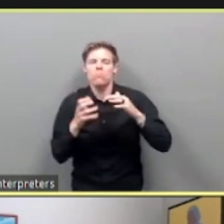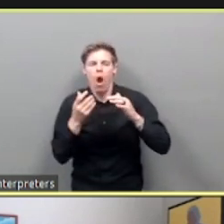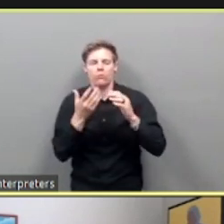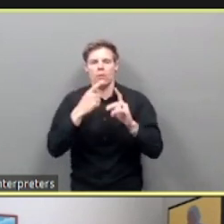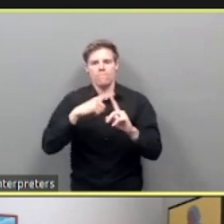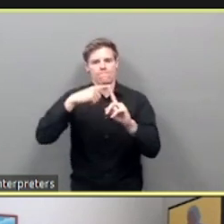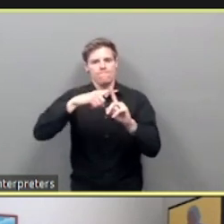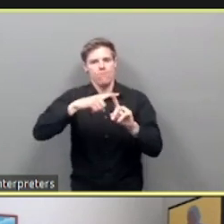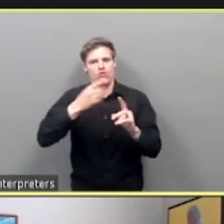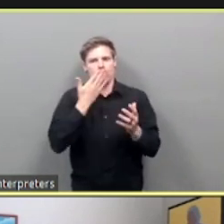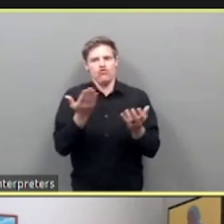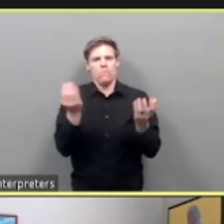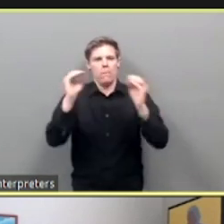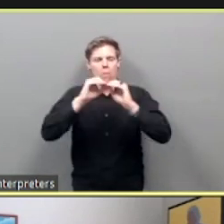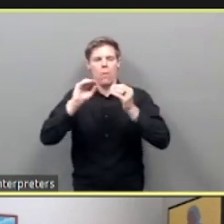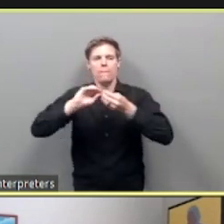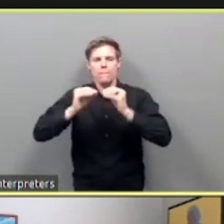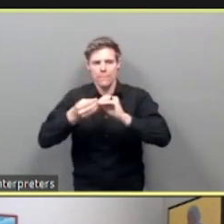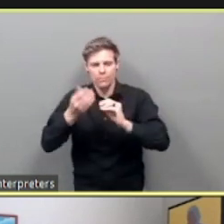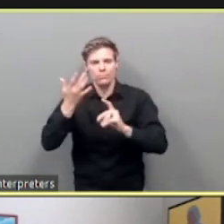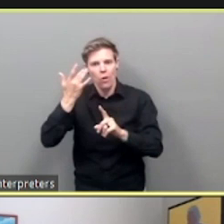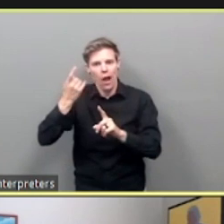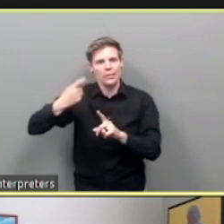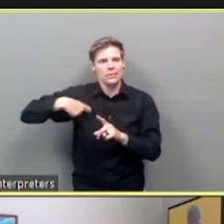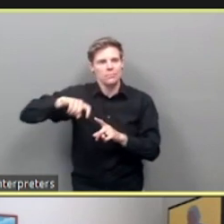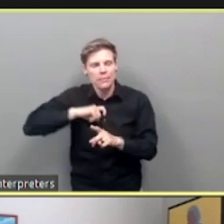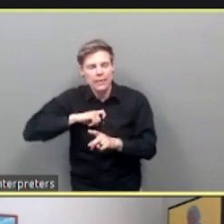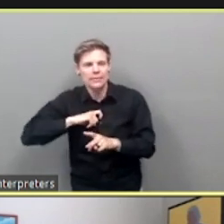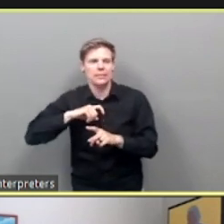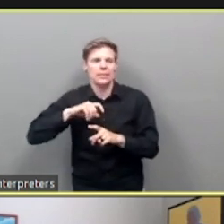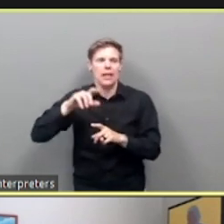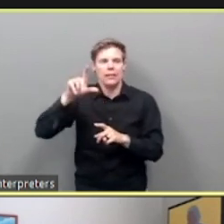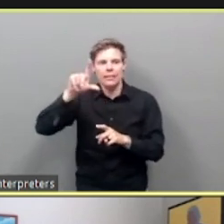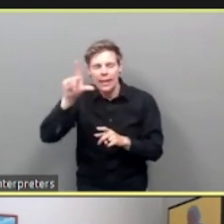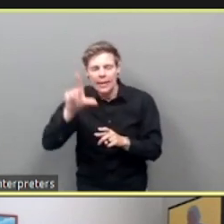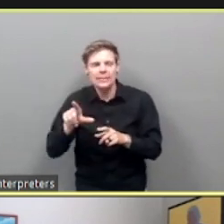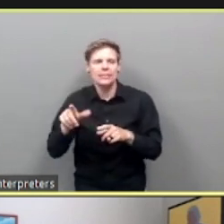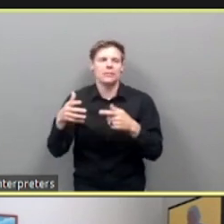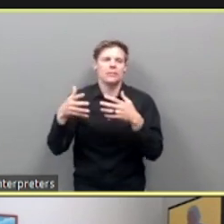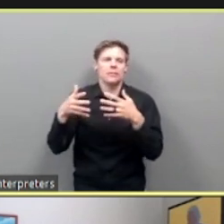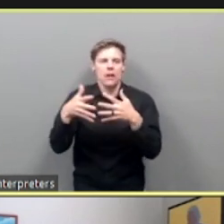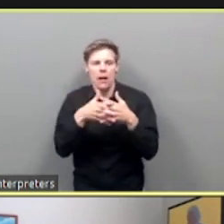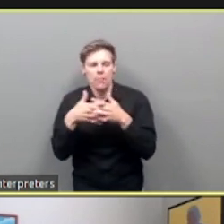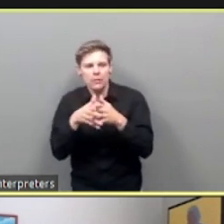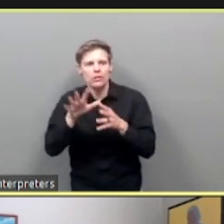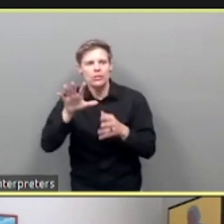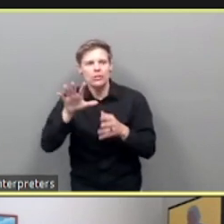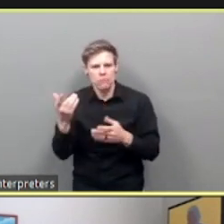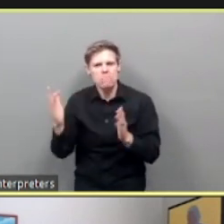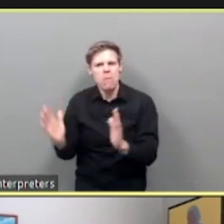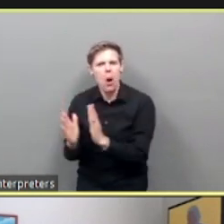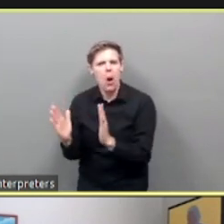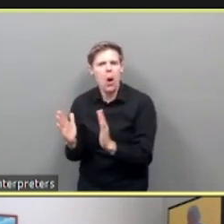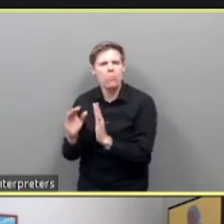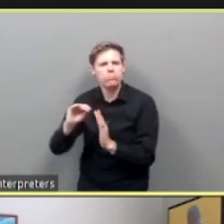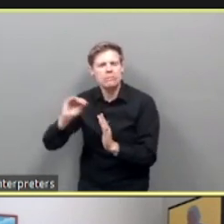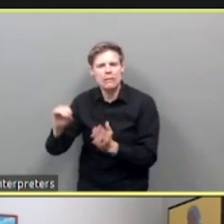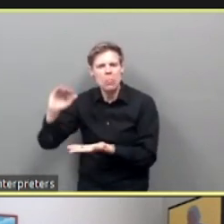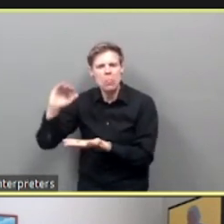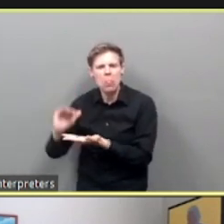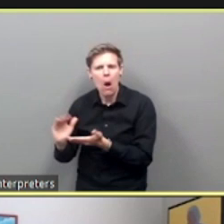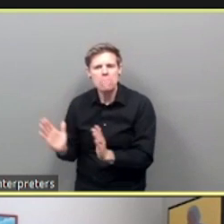Latinx, and African Americans that are a smaller share of the vaccines. And we want